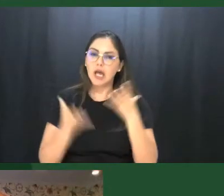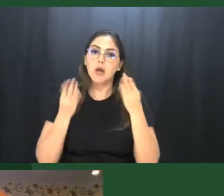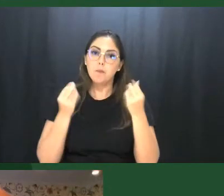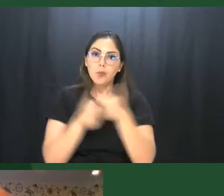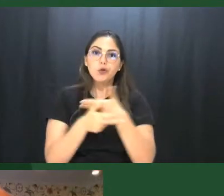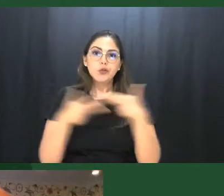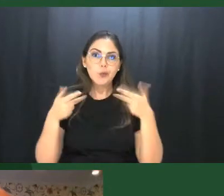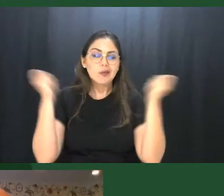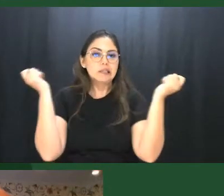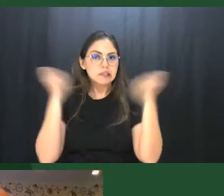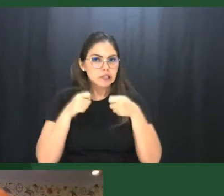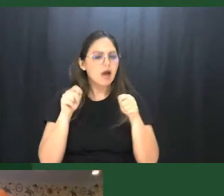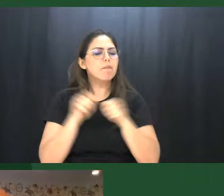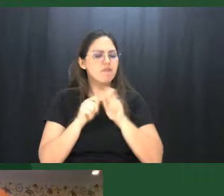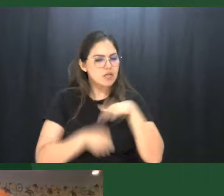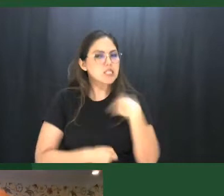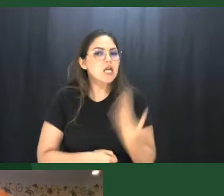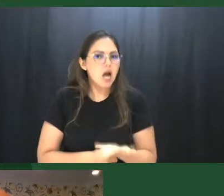Next question